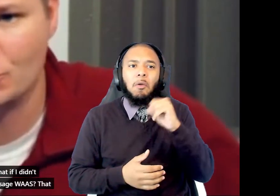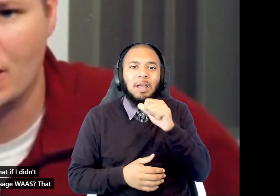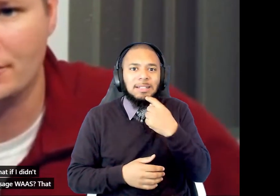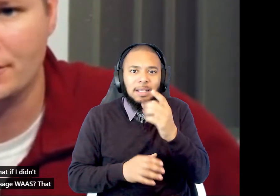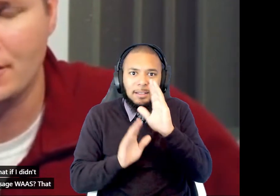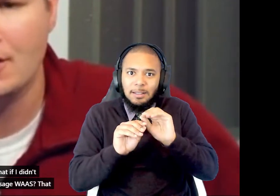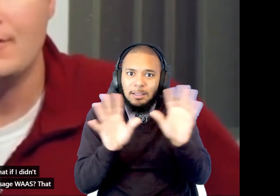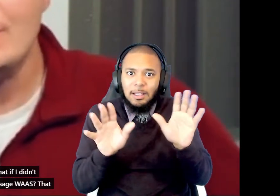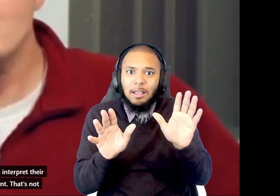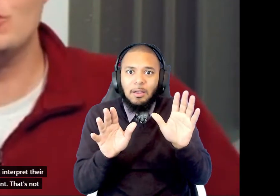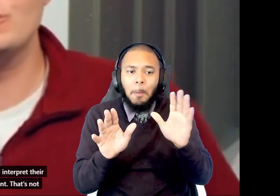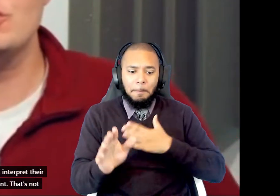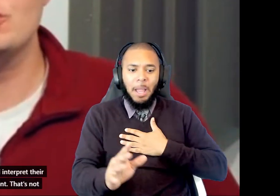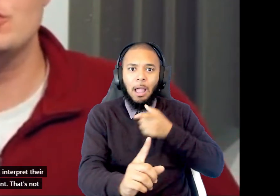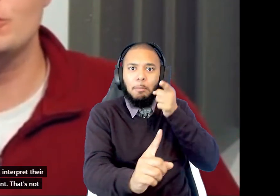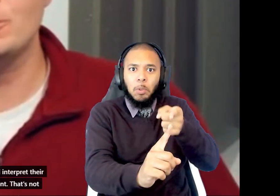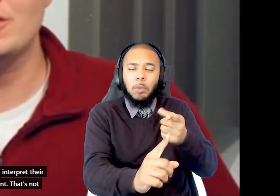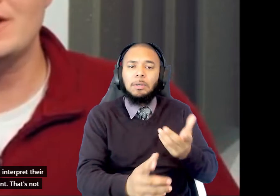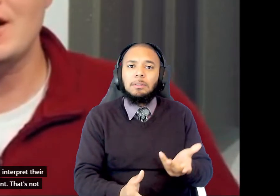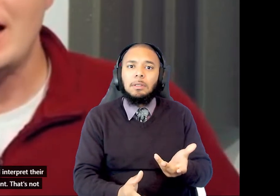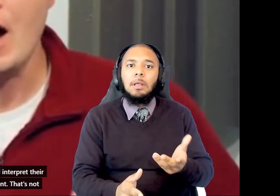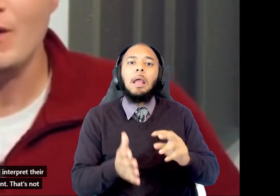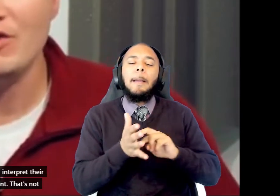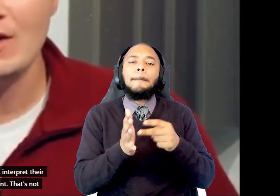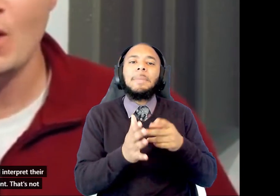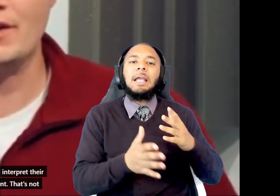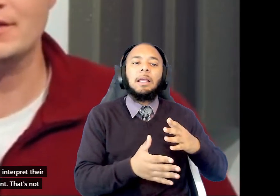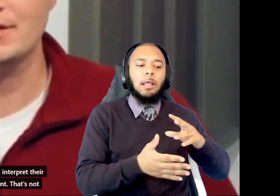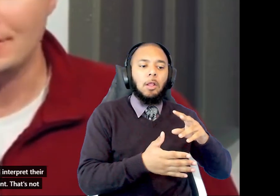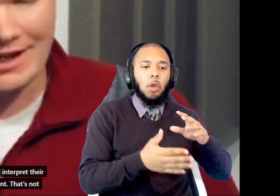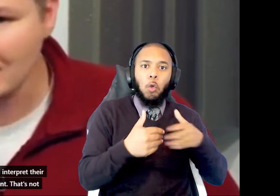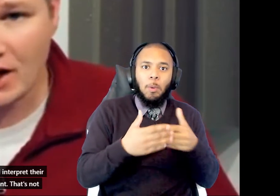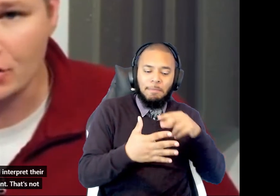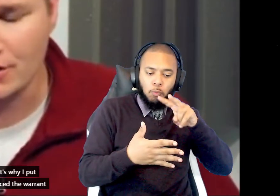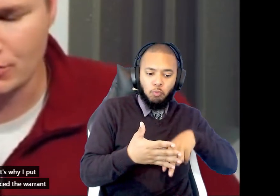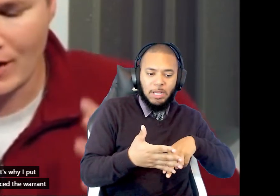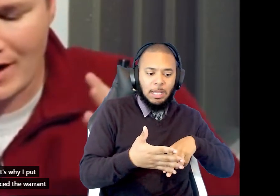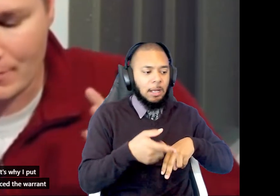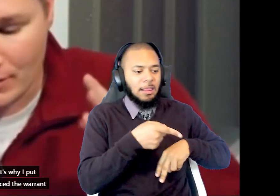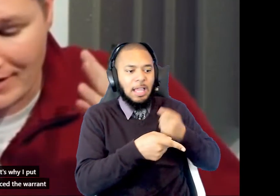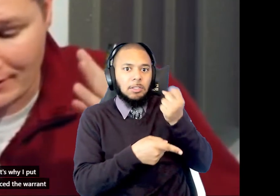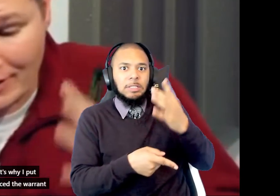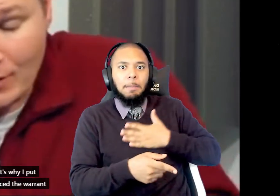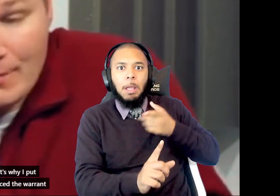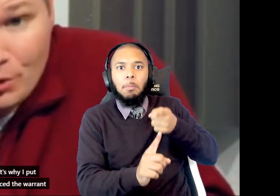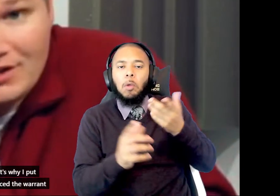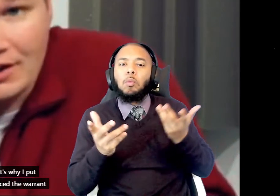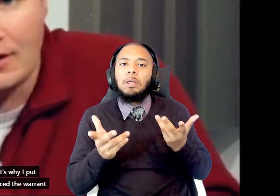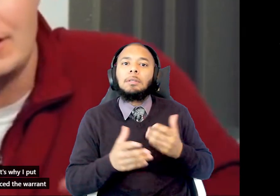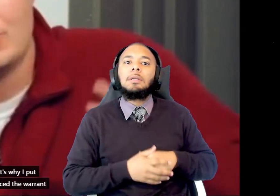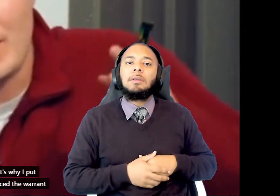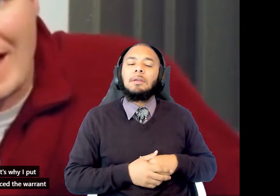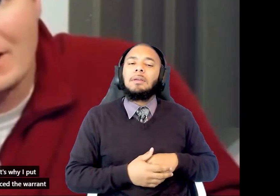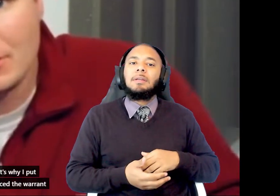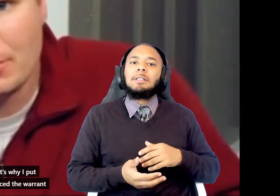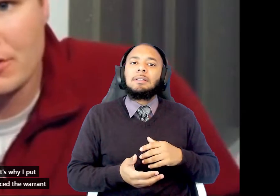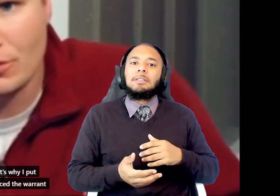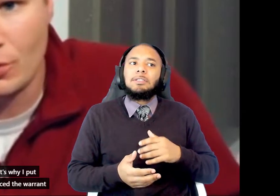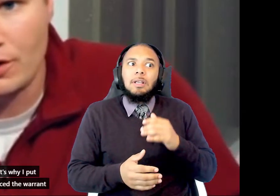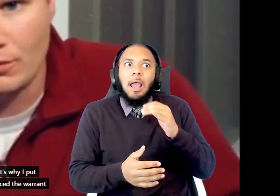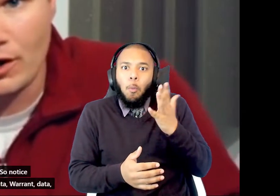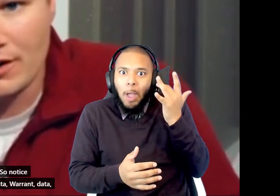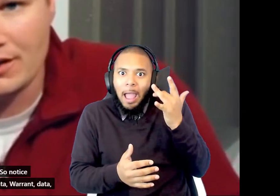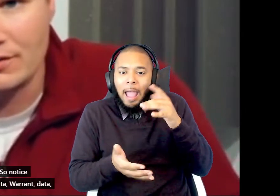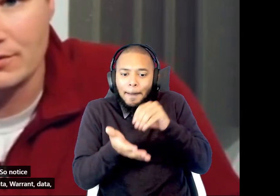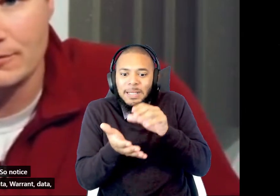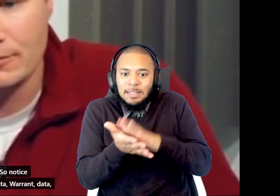the message was? That means the reader could interpret their data however they want. That's not good. That's why I put it there. That's why I actually placed